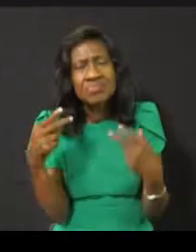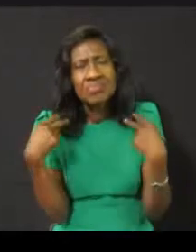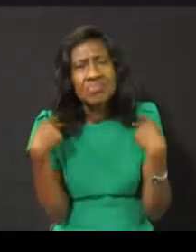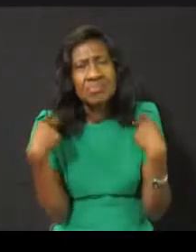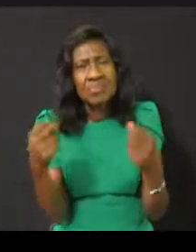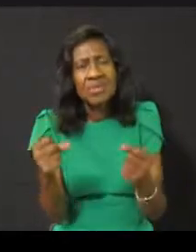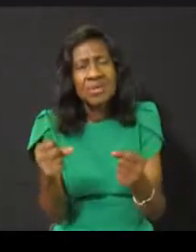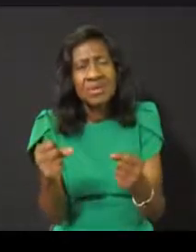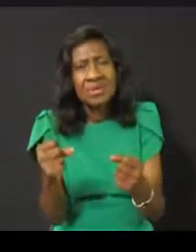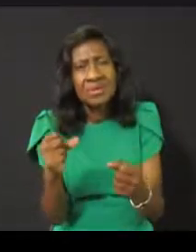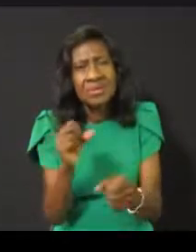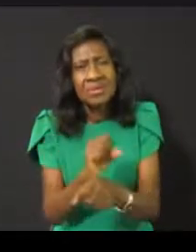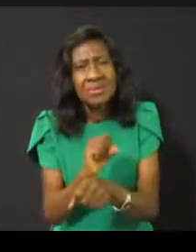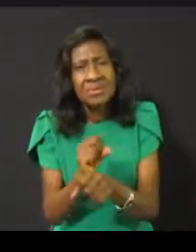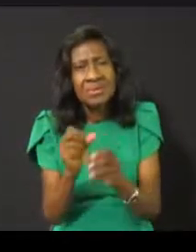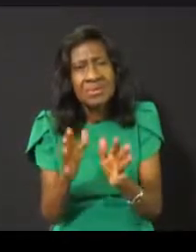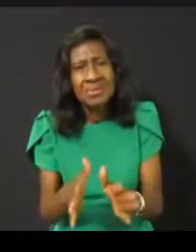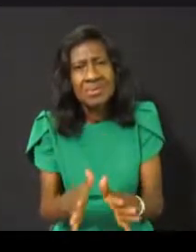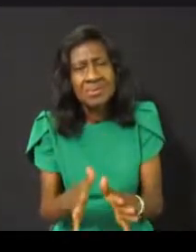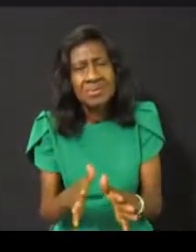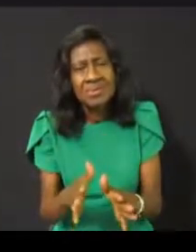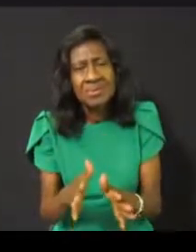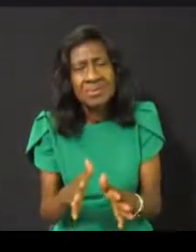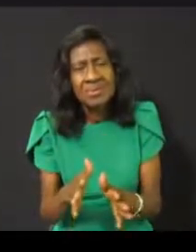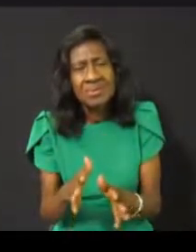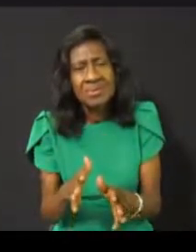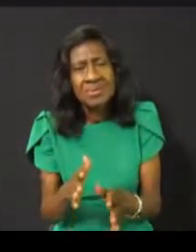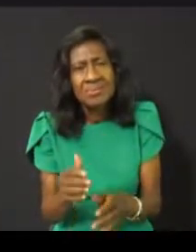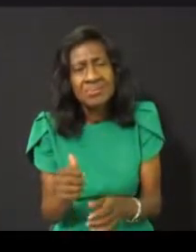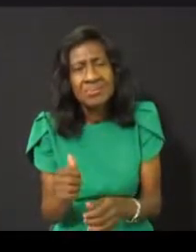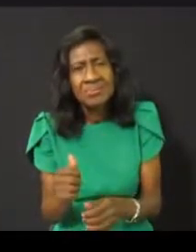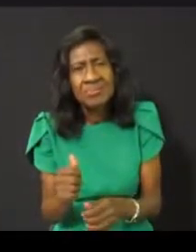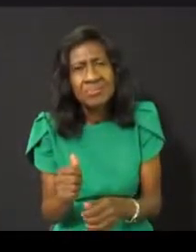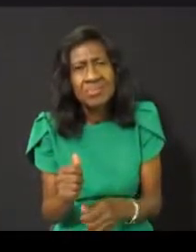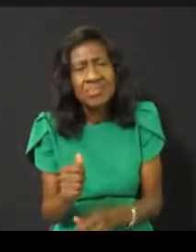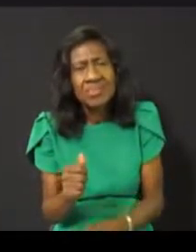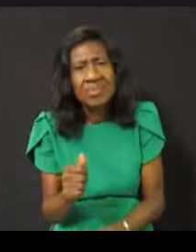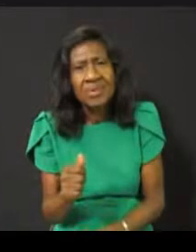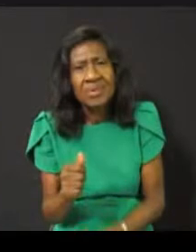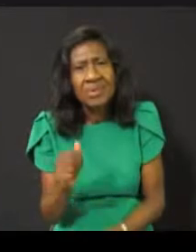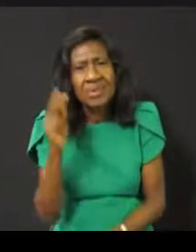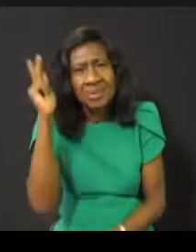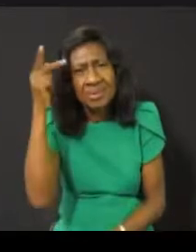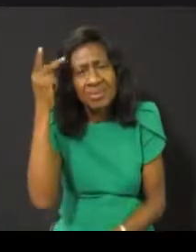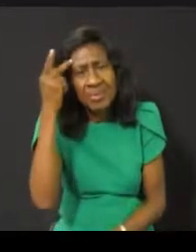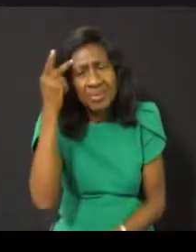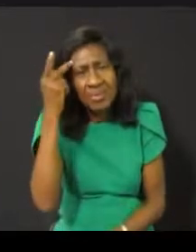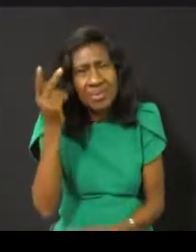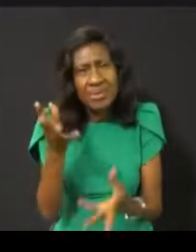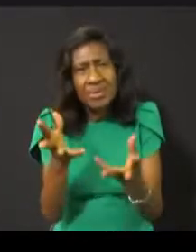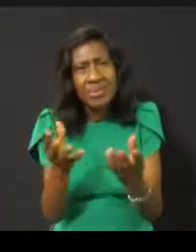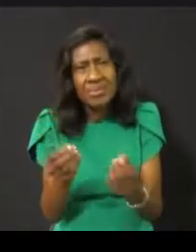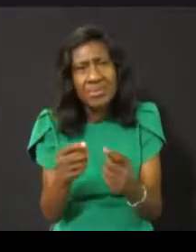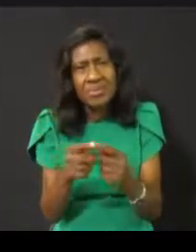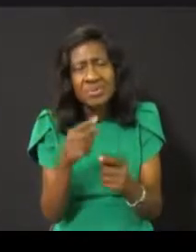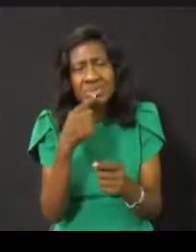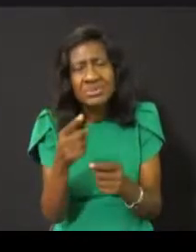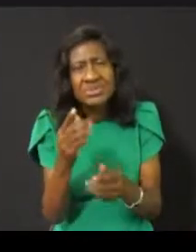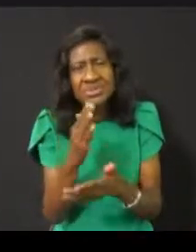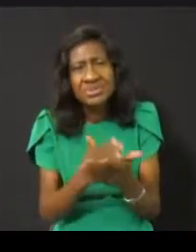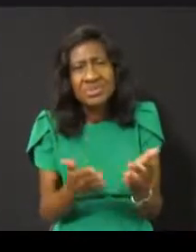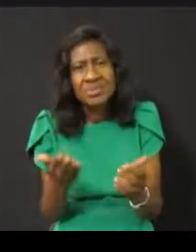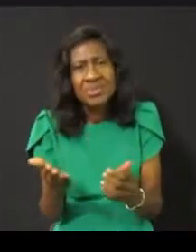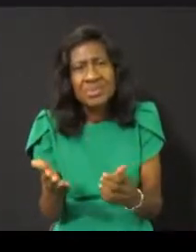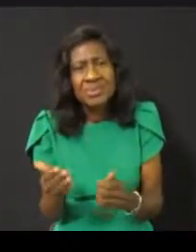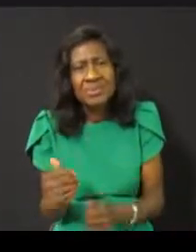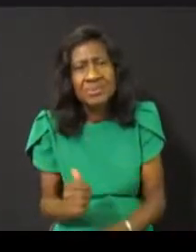so maybe Mr. Rodriguez. Okay. Well, while he's coming up, I think the Premier, would you want to make a little comment as Mr. Rodriguez